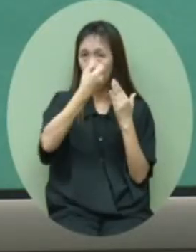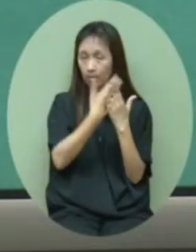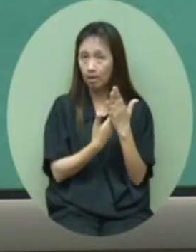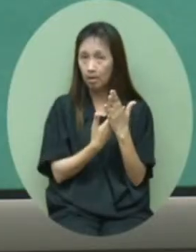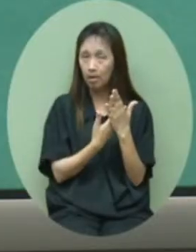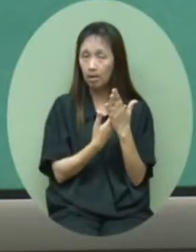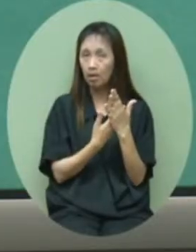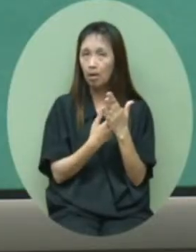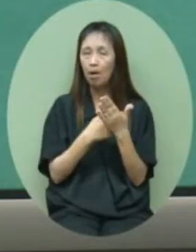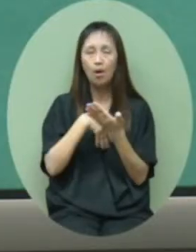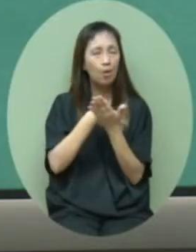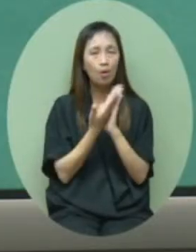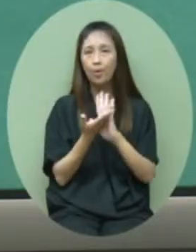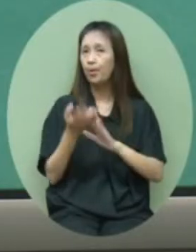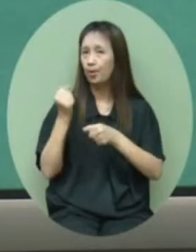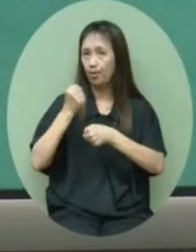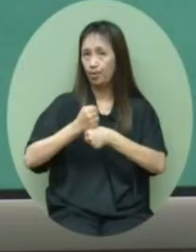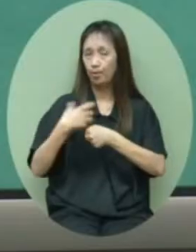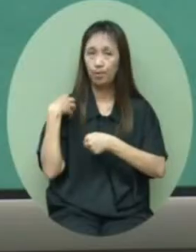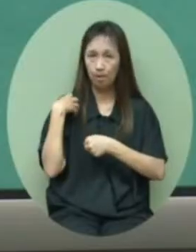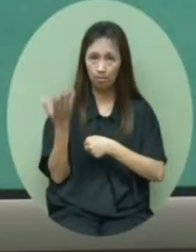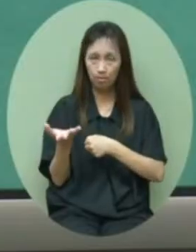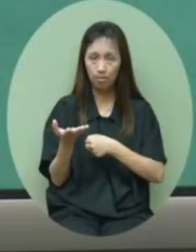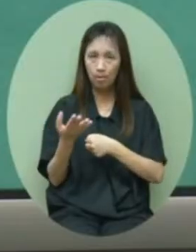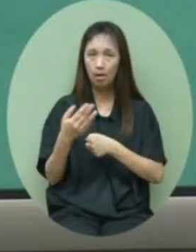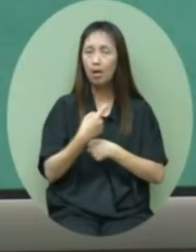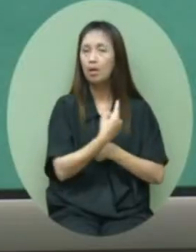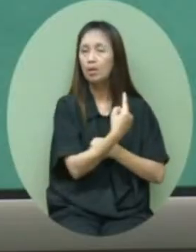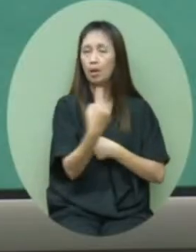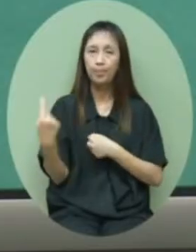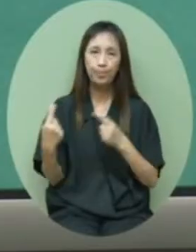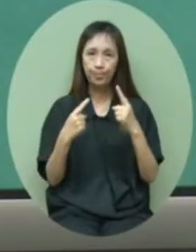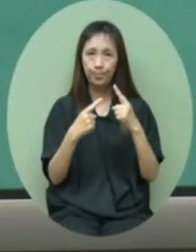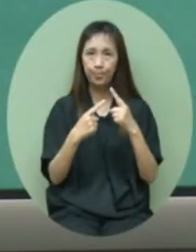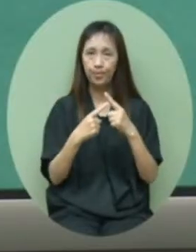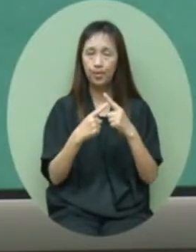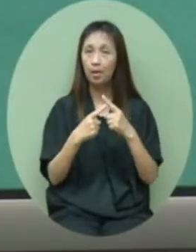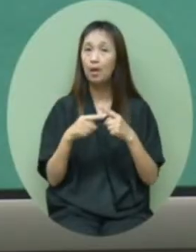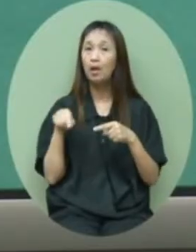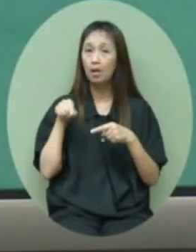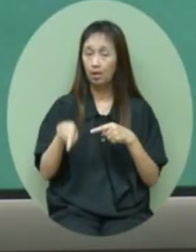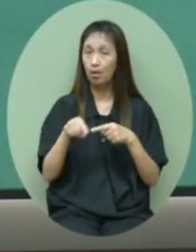Article 8, it provides that any person